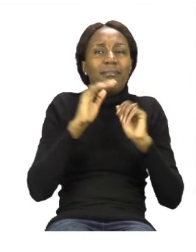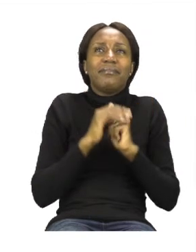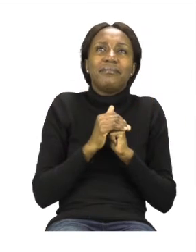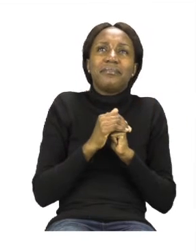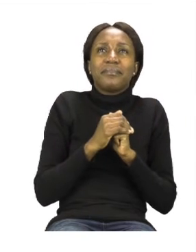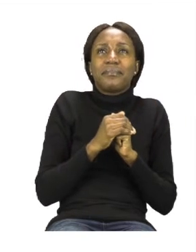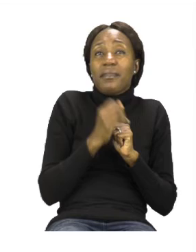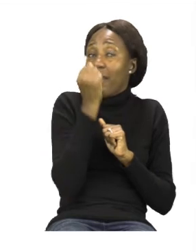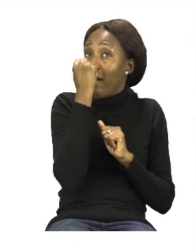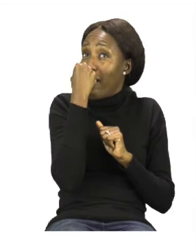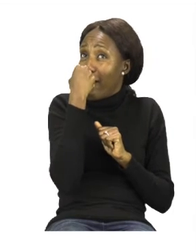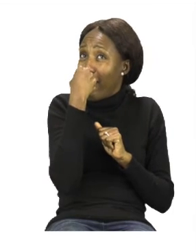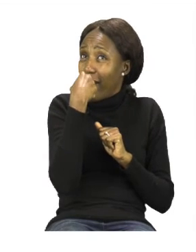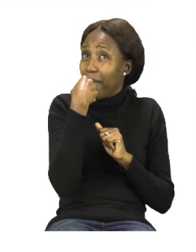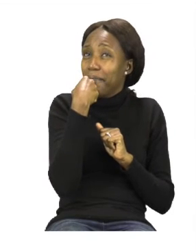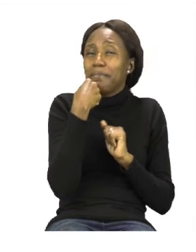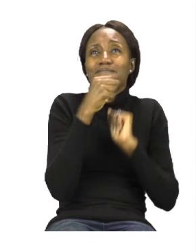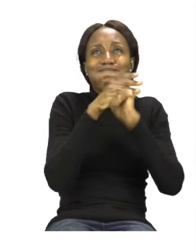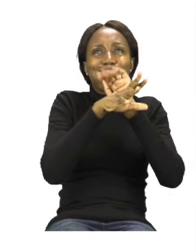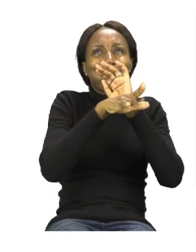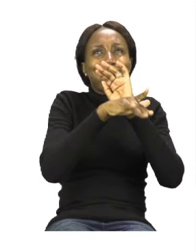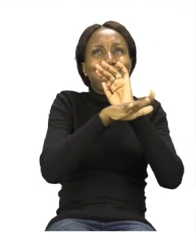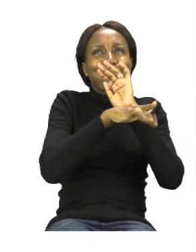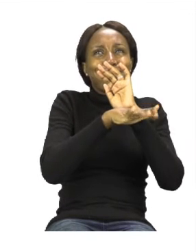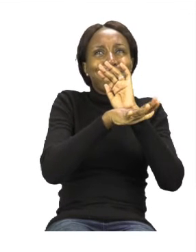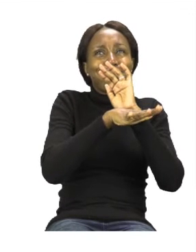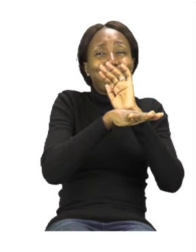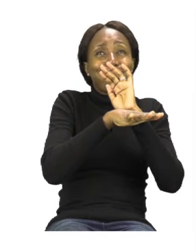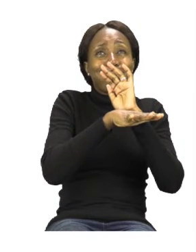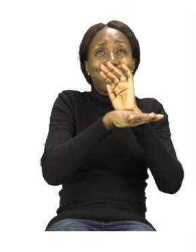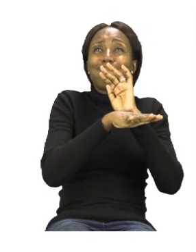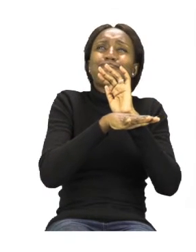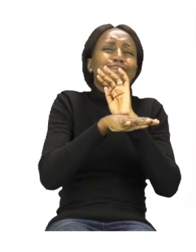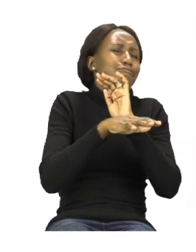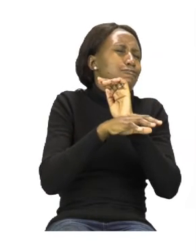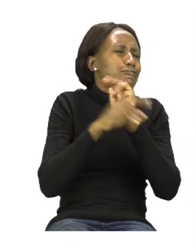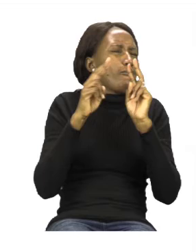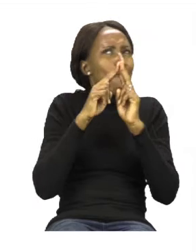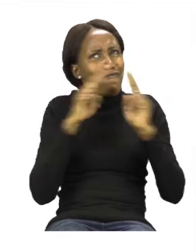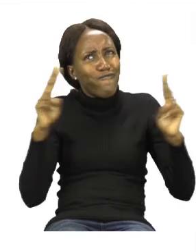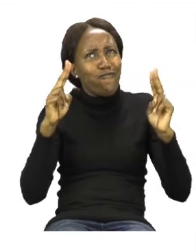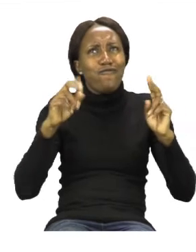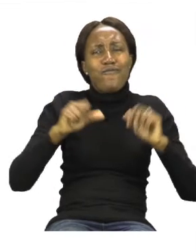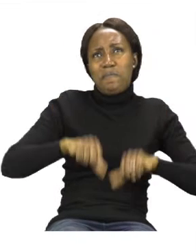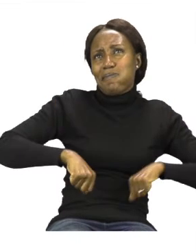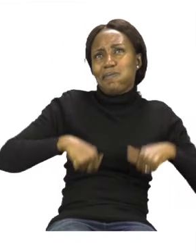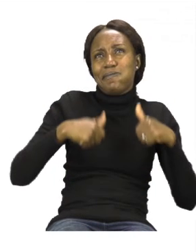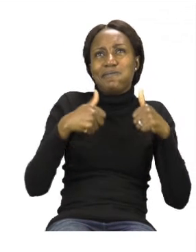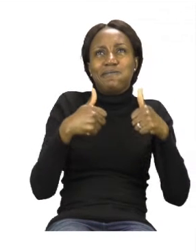And then the last word is apple. An apple is a type of fruit. It's very healthy for